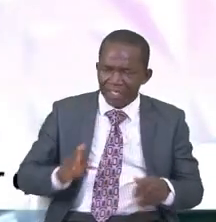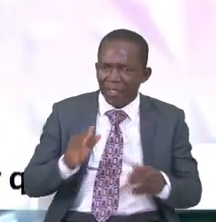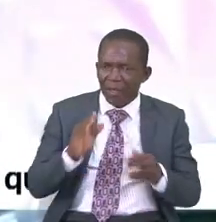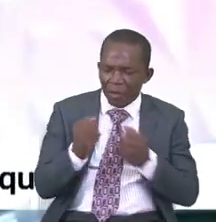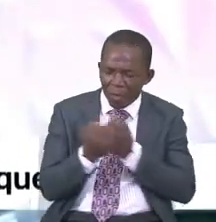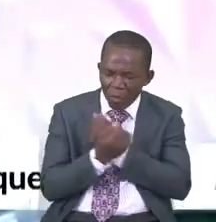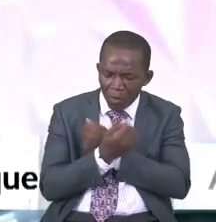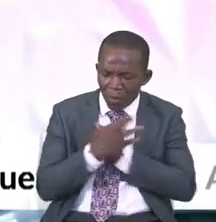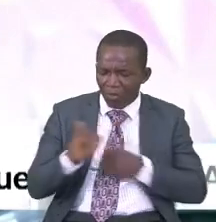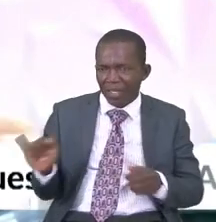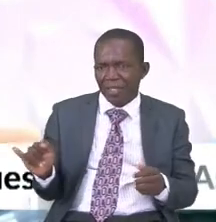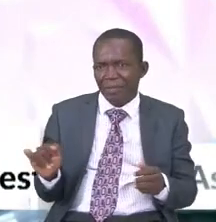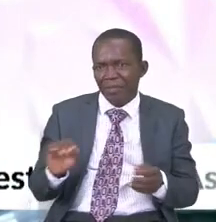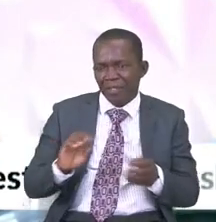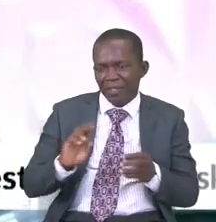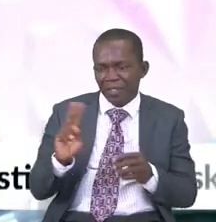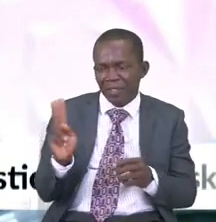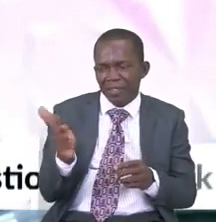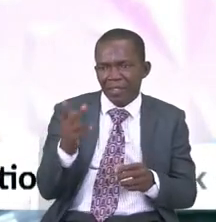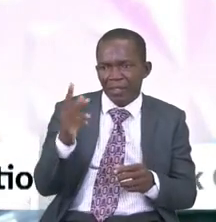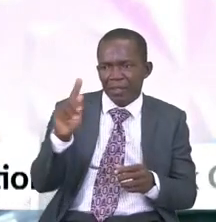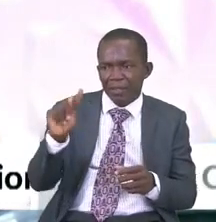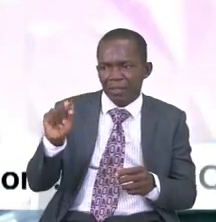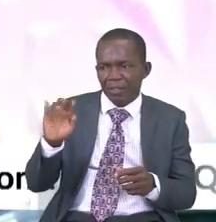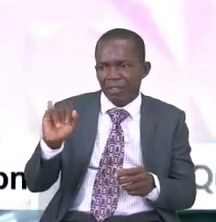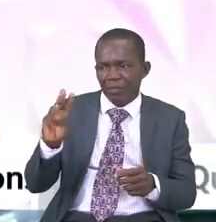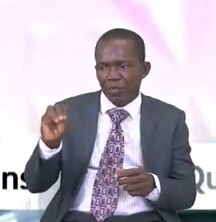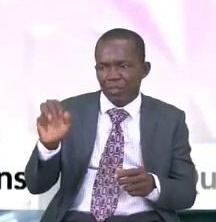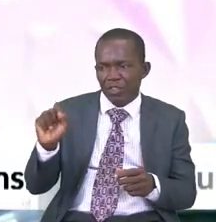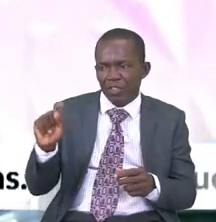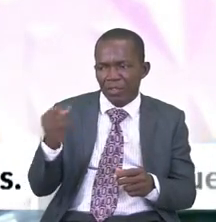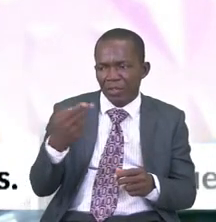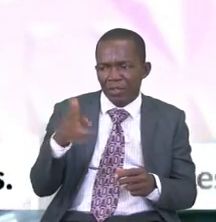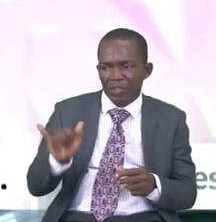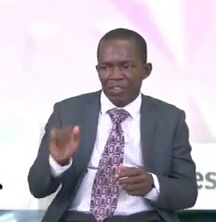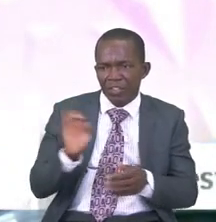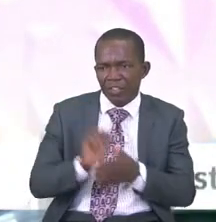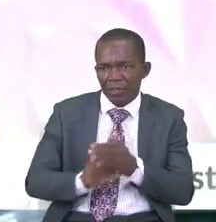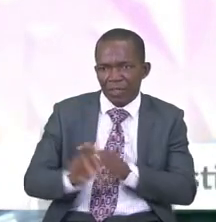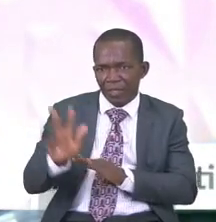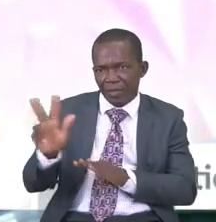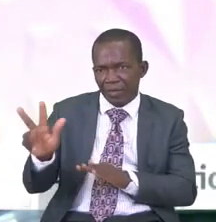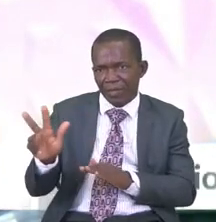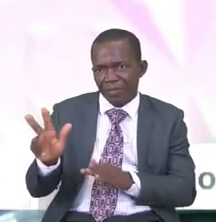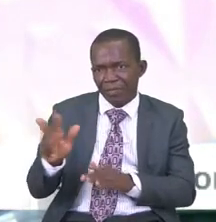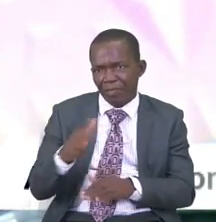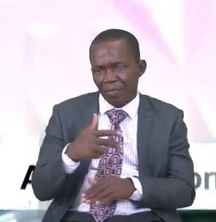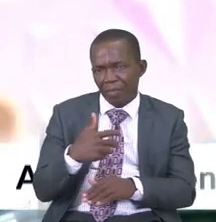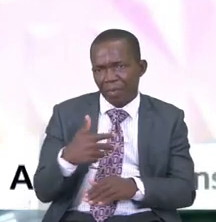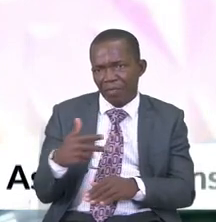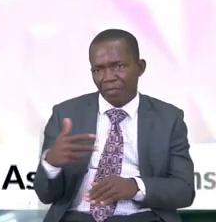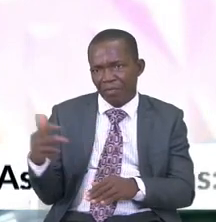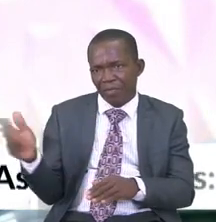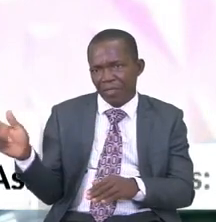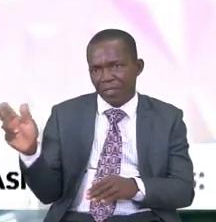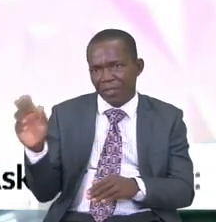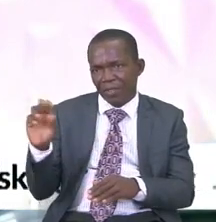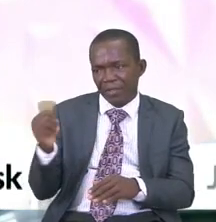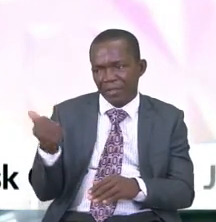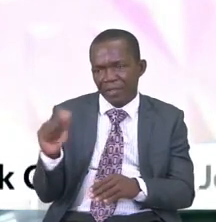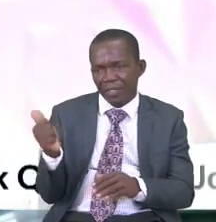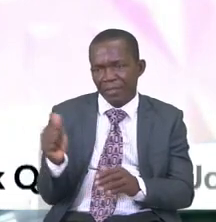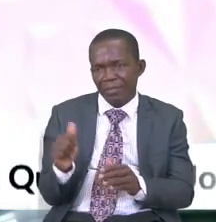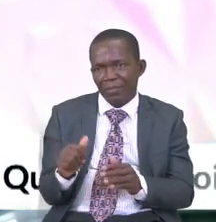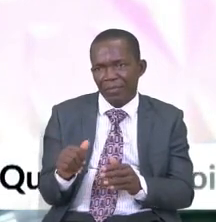verse 10. 2 Timothy chapter 3. And we're reading from verse 10.